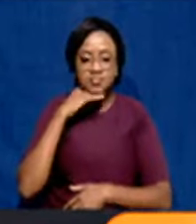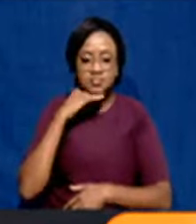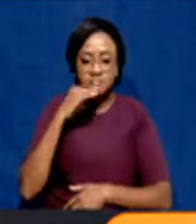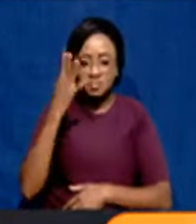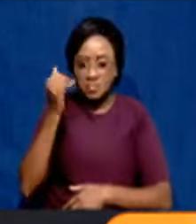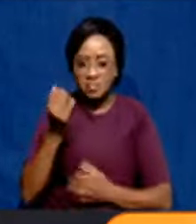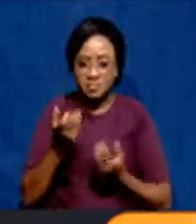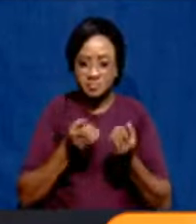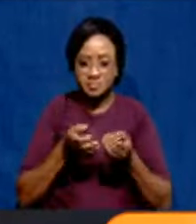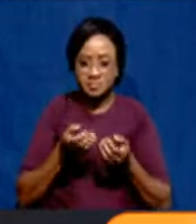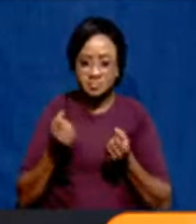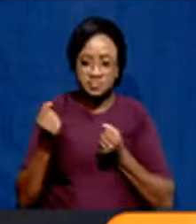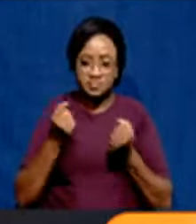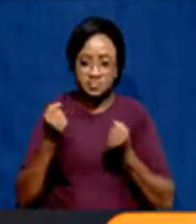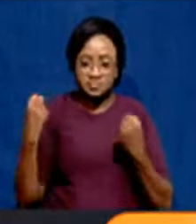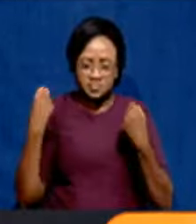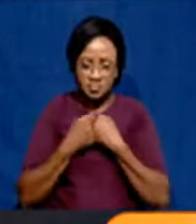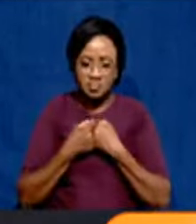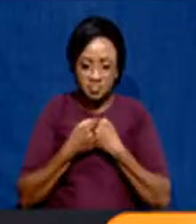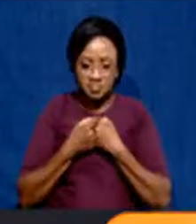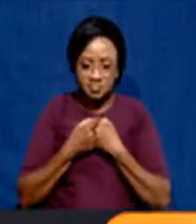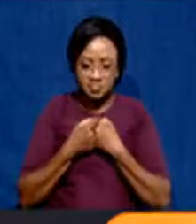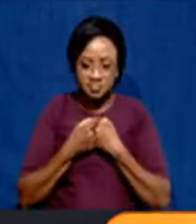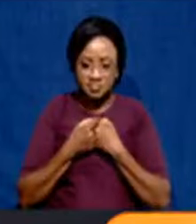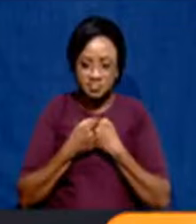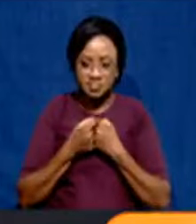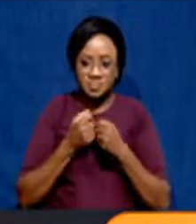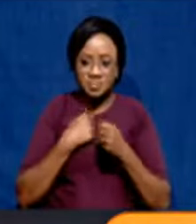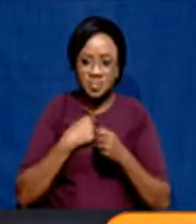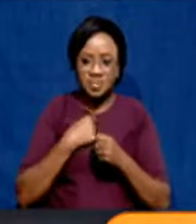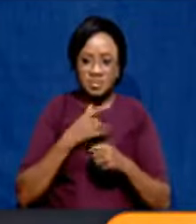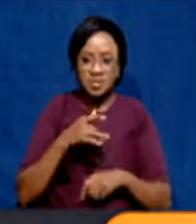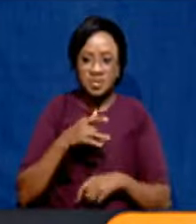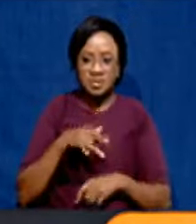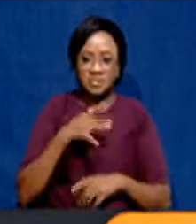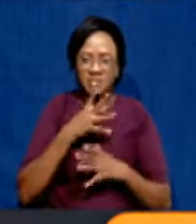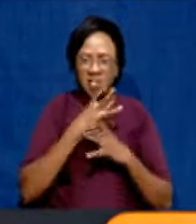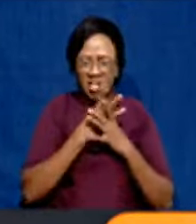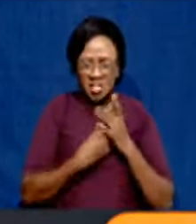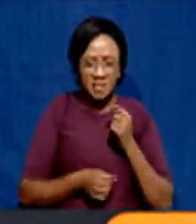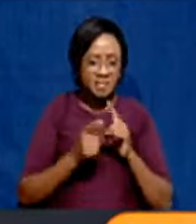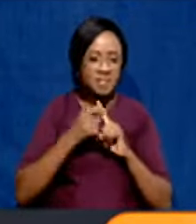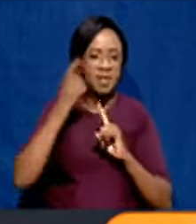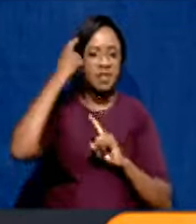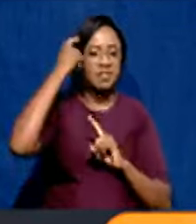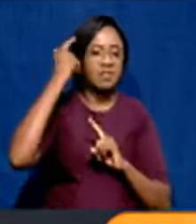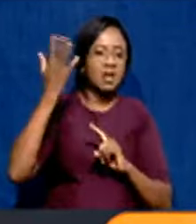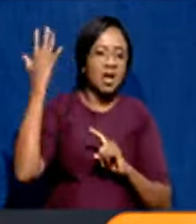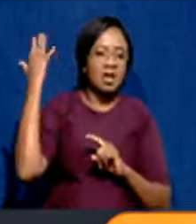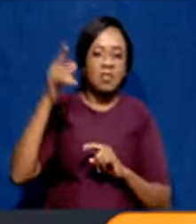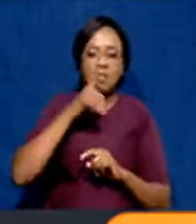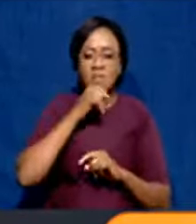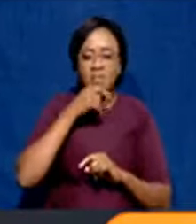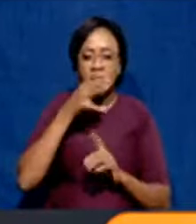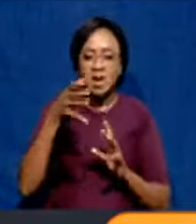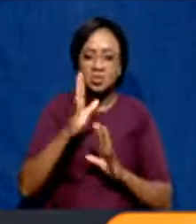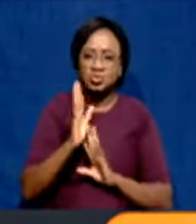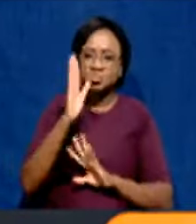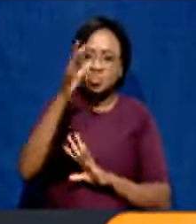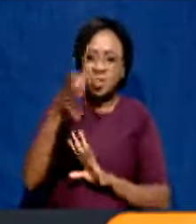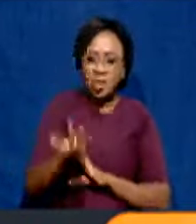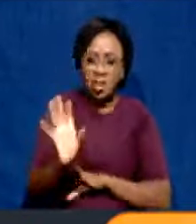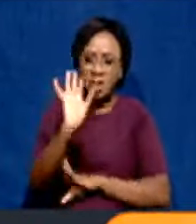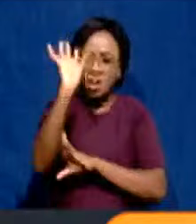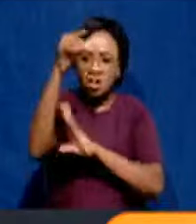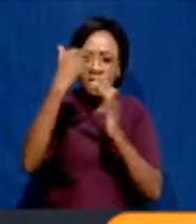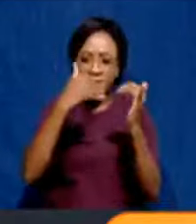My mind just went back to the day Kobe Bryant, the American basketball great, crashed.